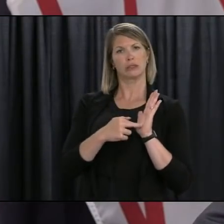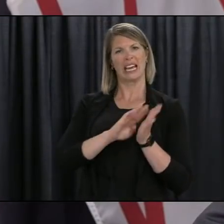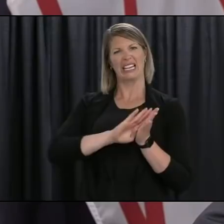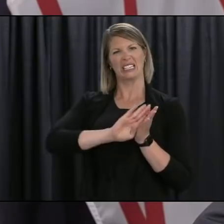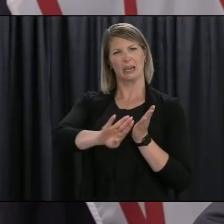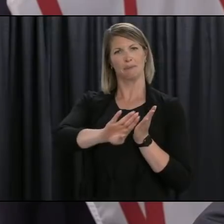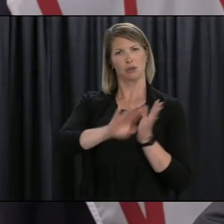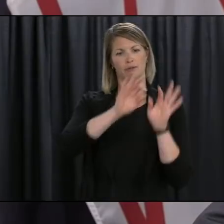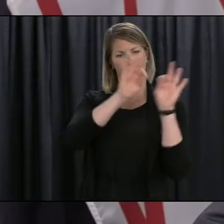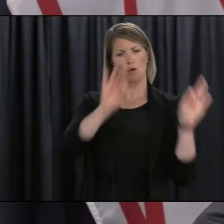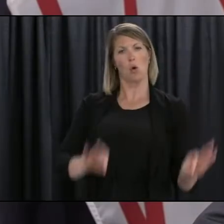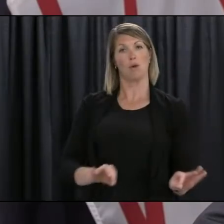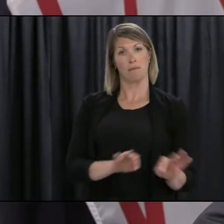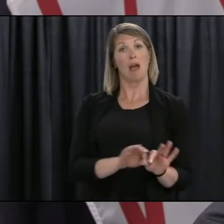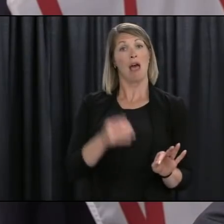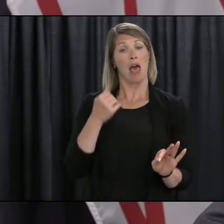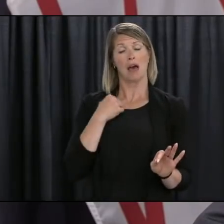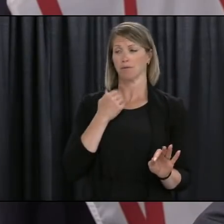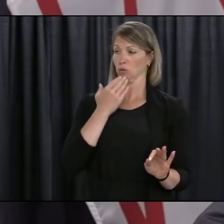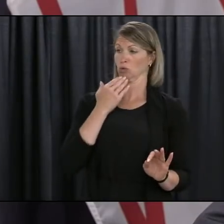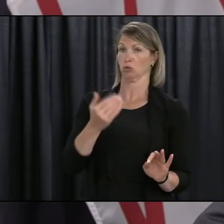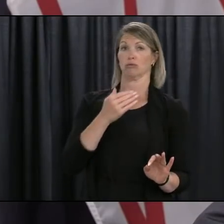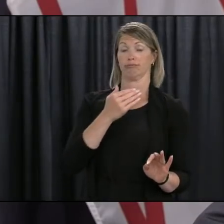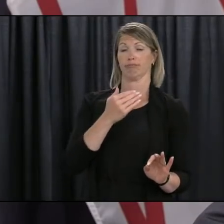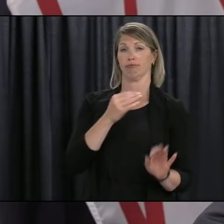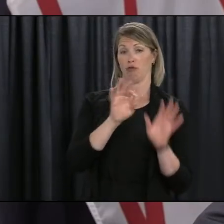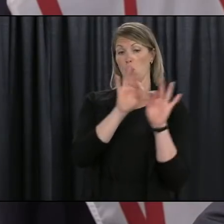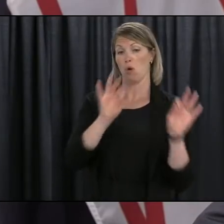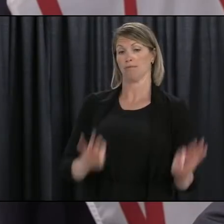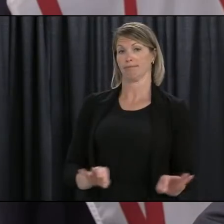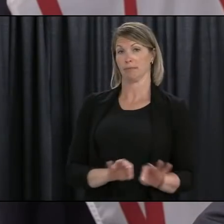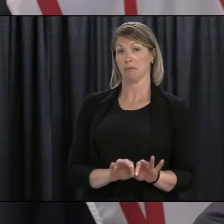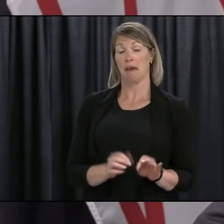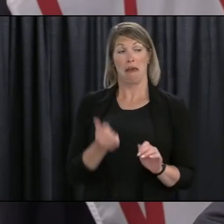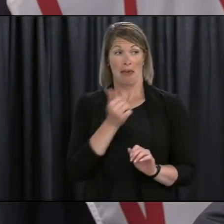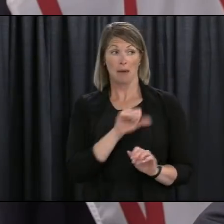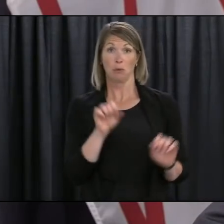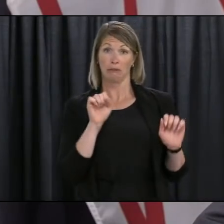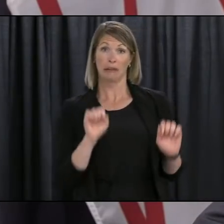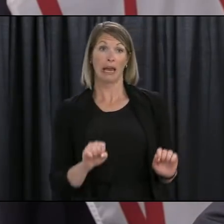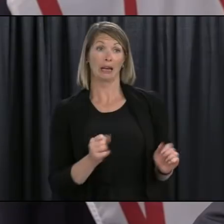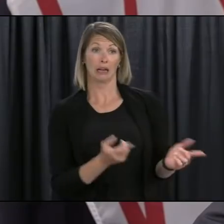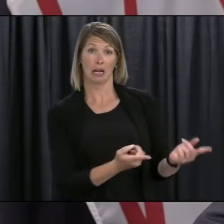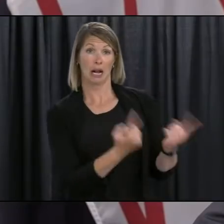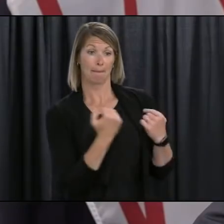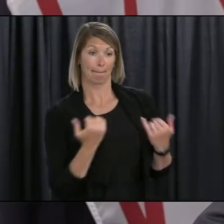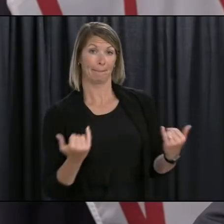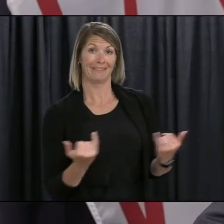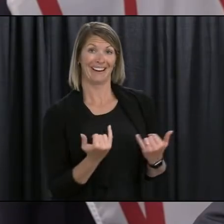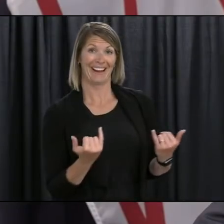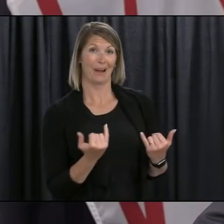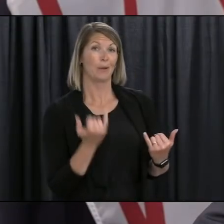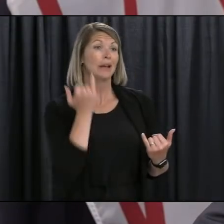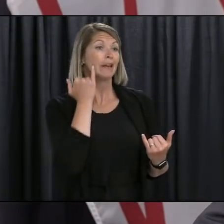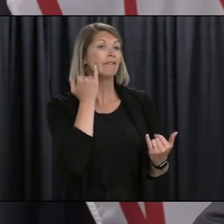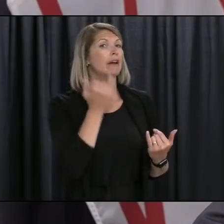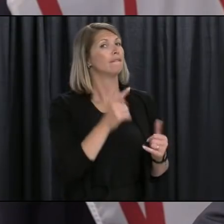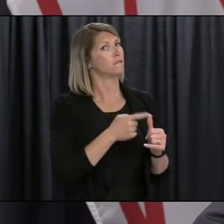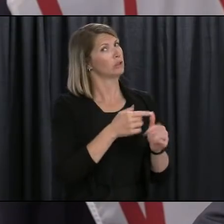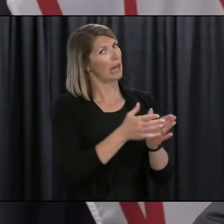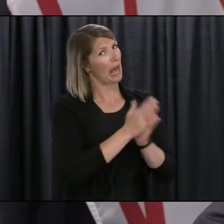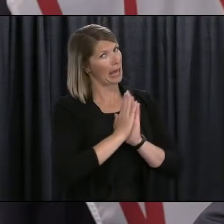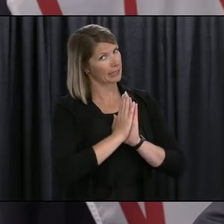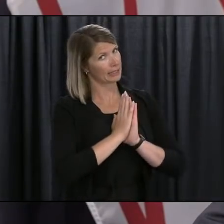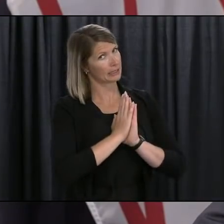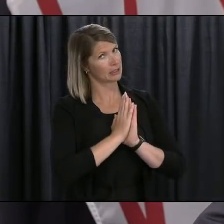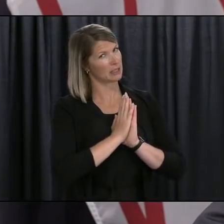in, that people can actually travel into Newfoundland and Labrador right now when they look for an exemption order. So we're